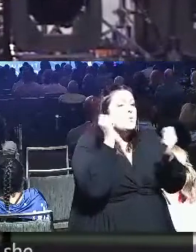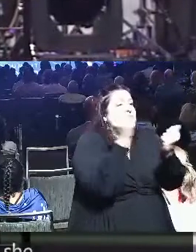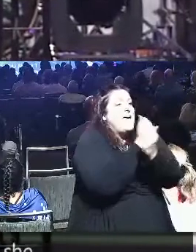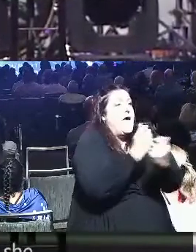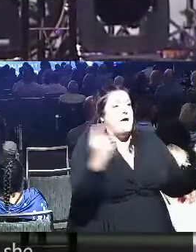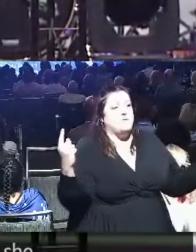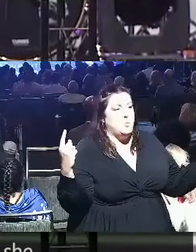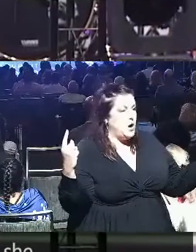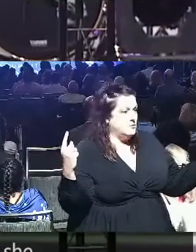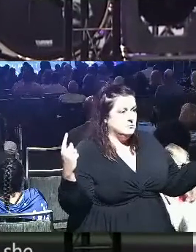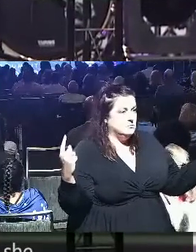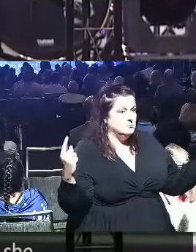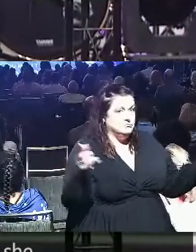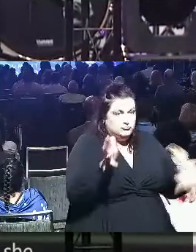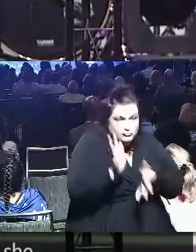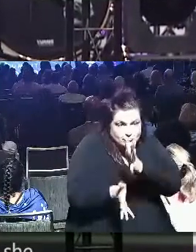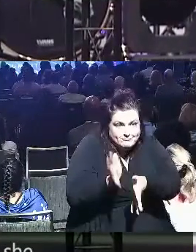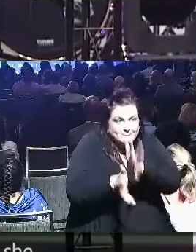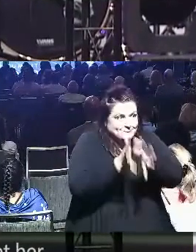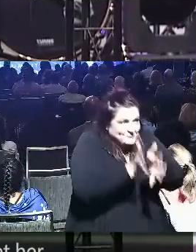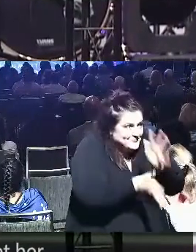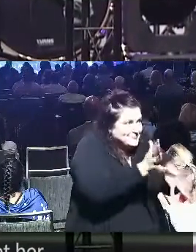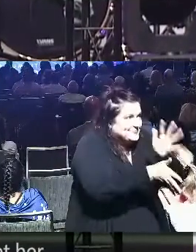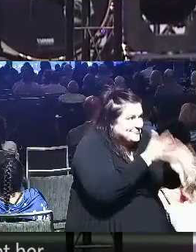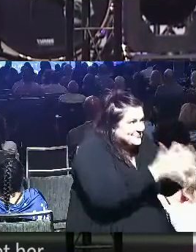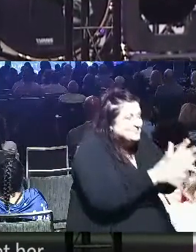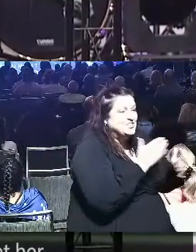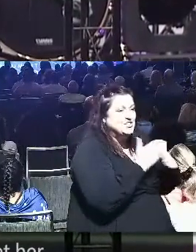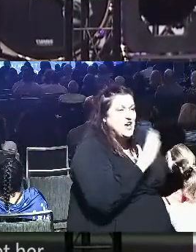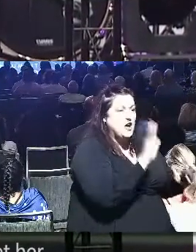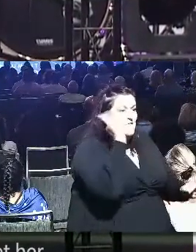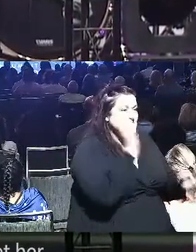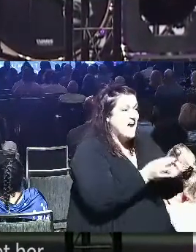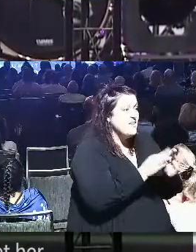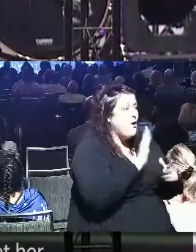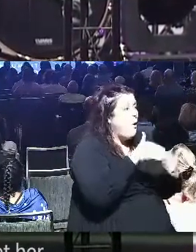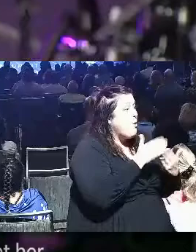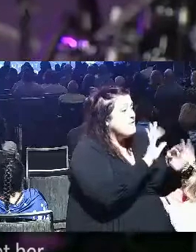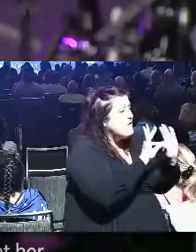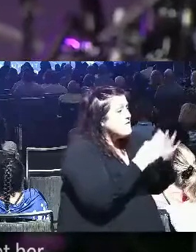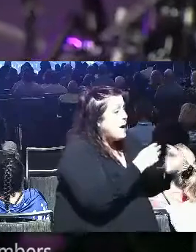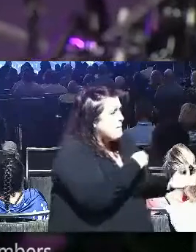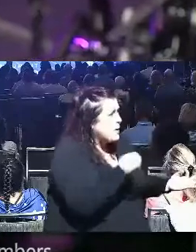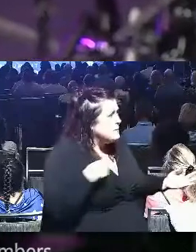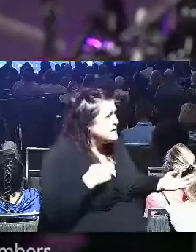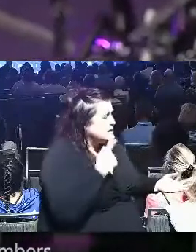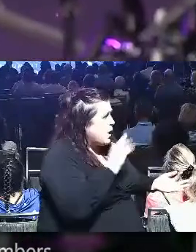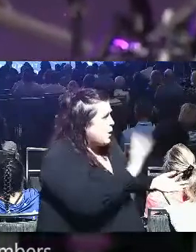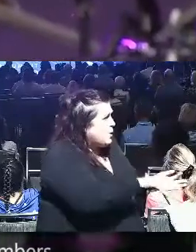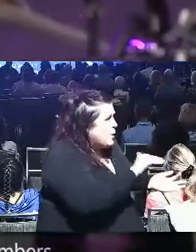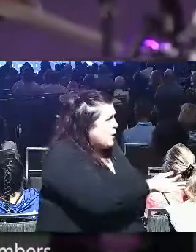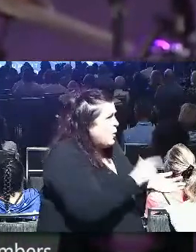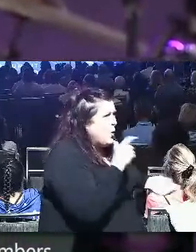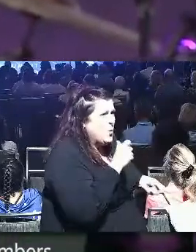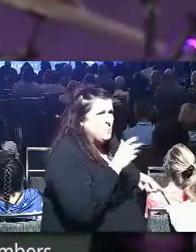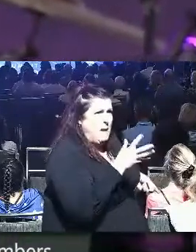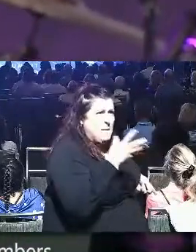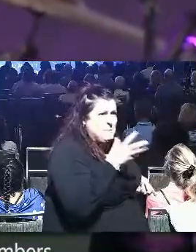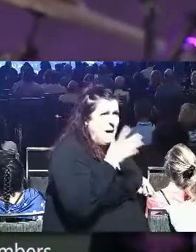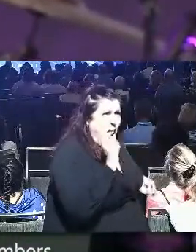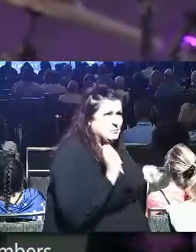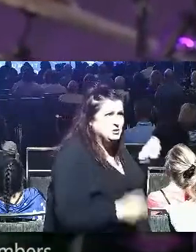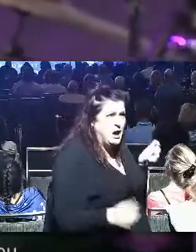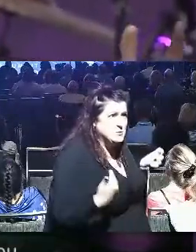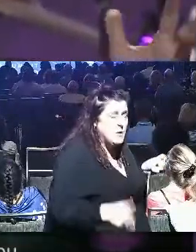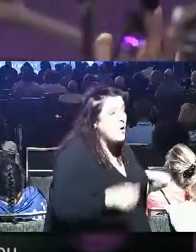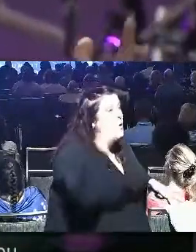could get her hands around, anybody who would listen, all of her family members. I was like, who is this woman? I kept going, remember when you didn't like us? Remember